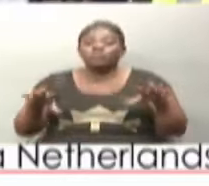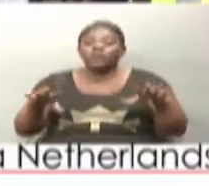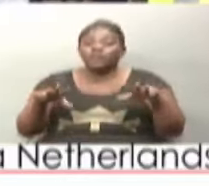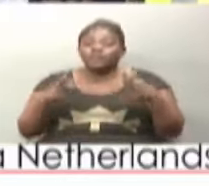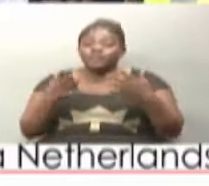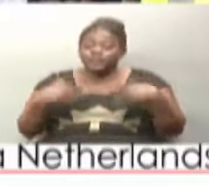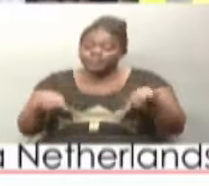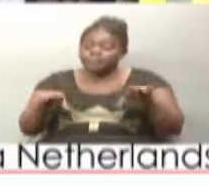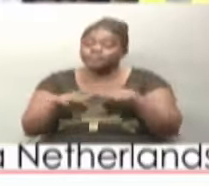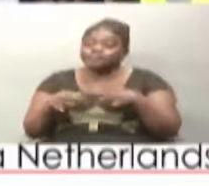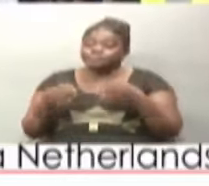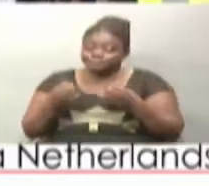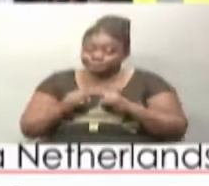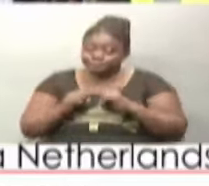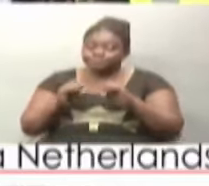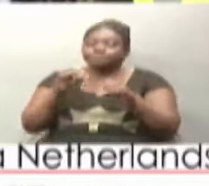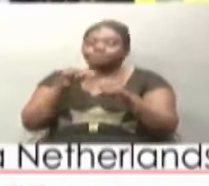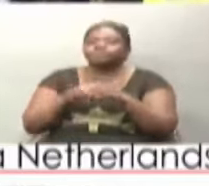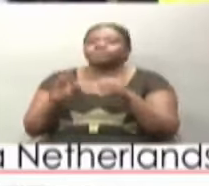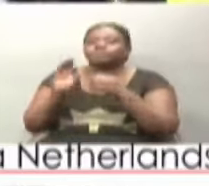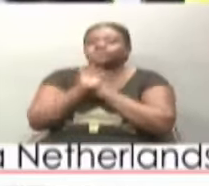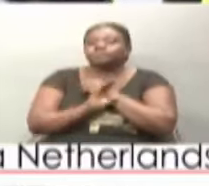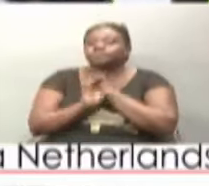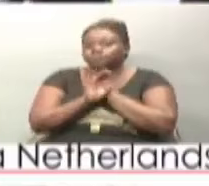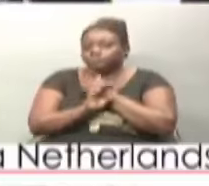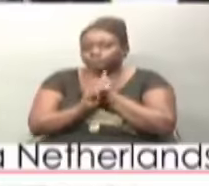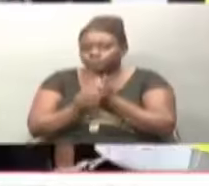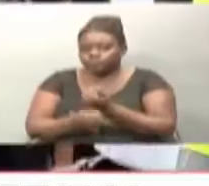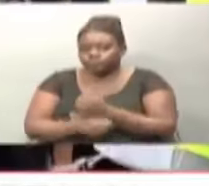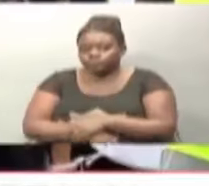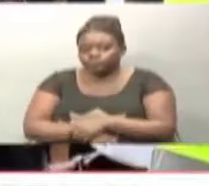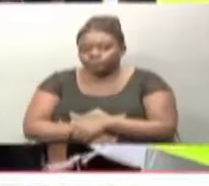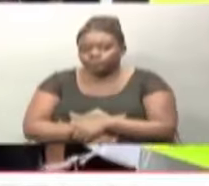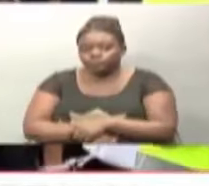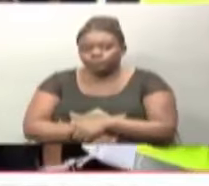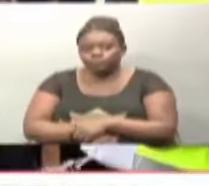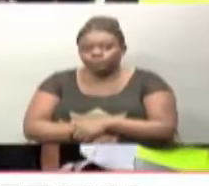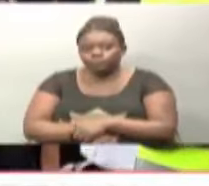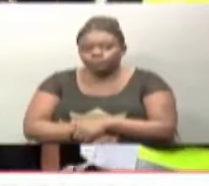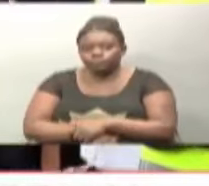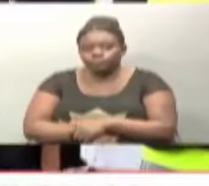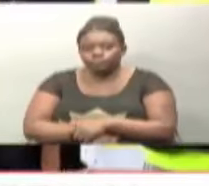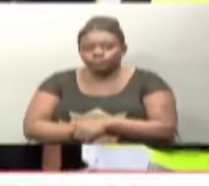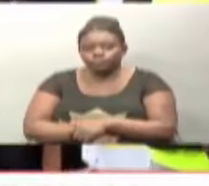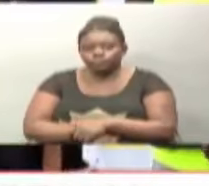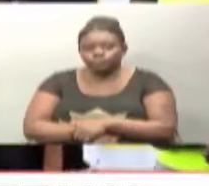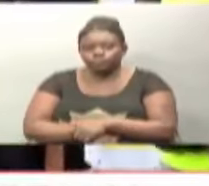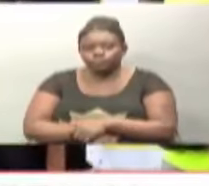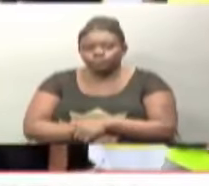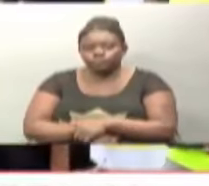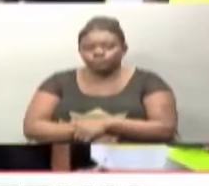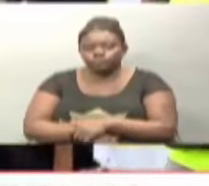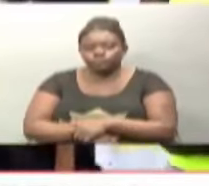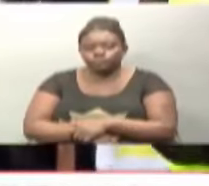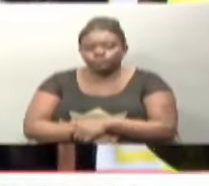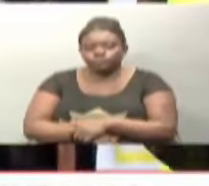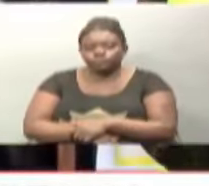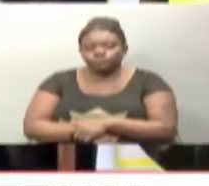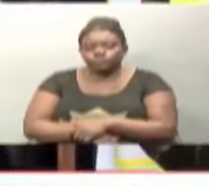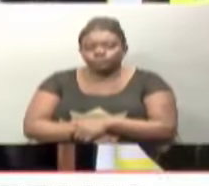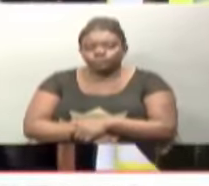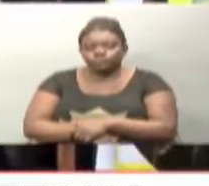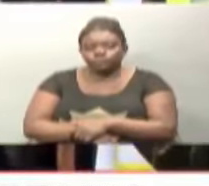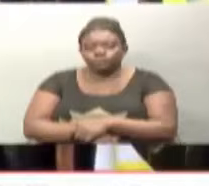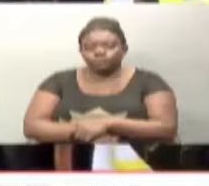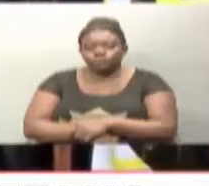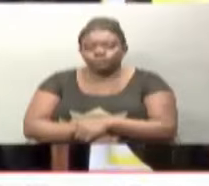investment in this context. So we started this intervention in 2017 through a pilot together with UN Habitat and the Ministry of Lands. And now we're scaling